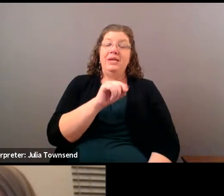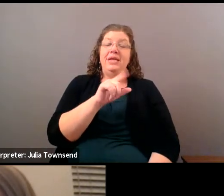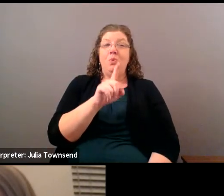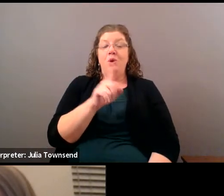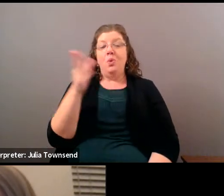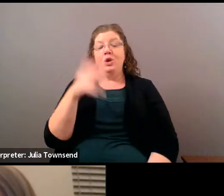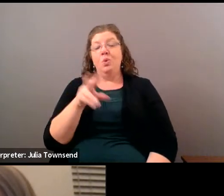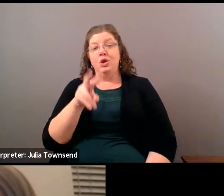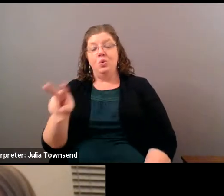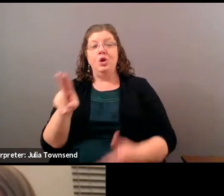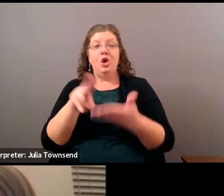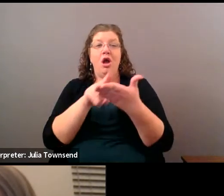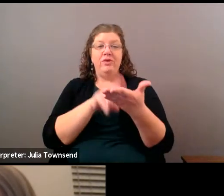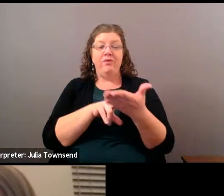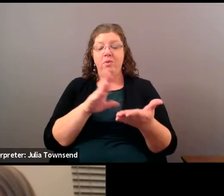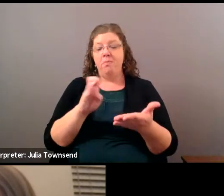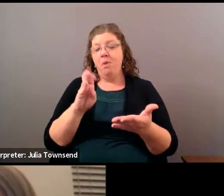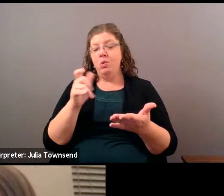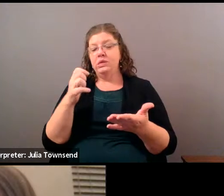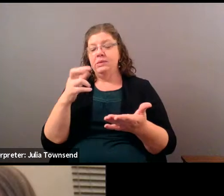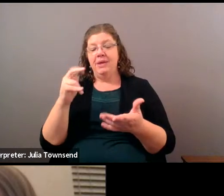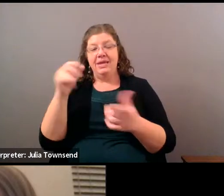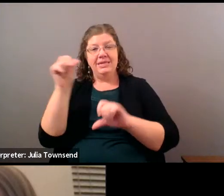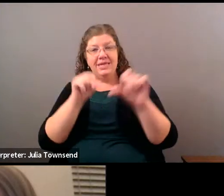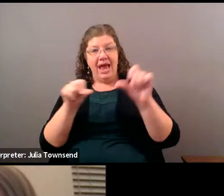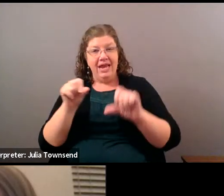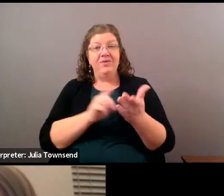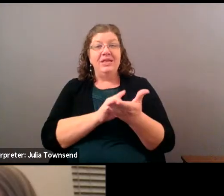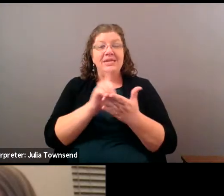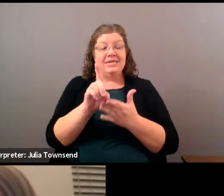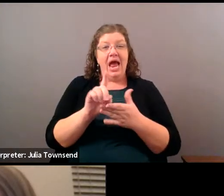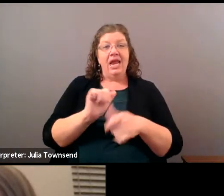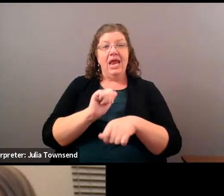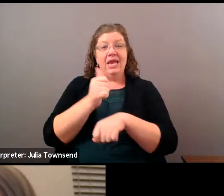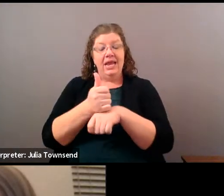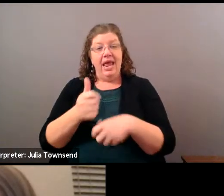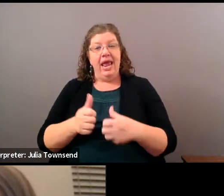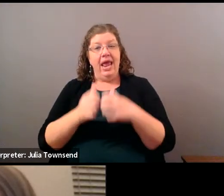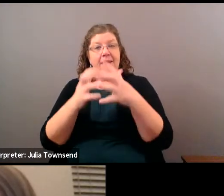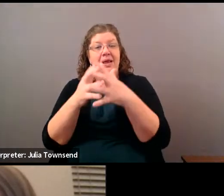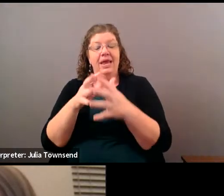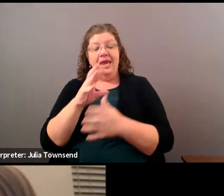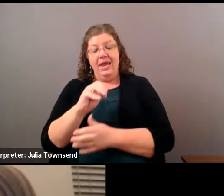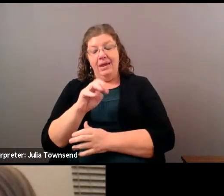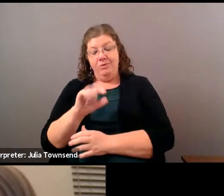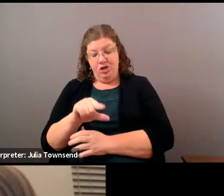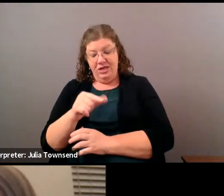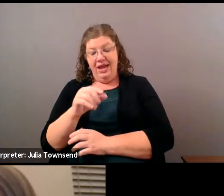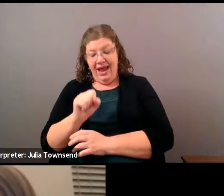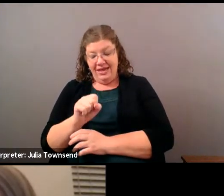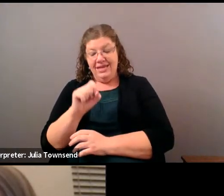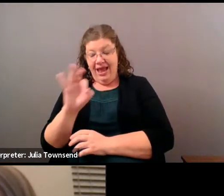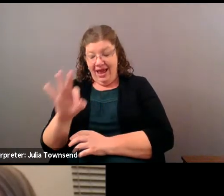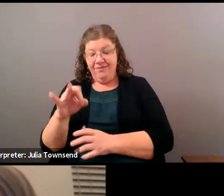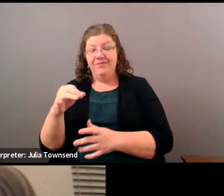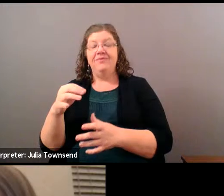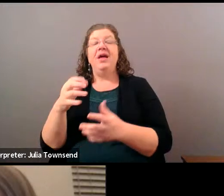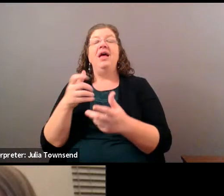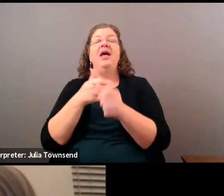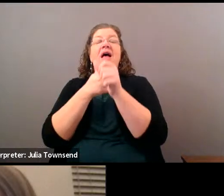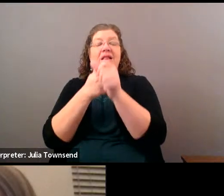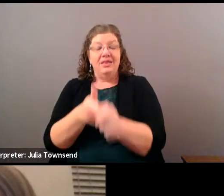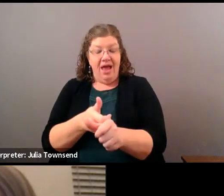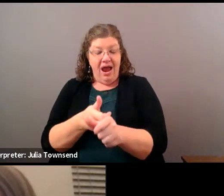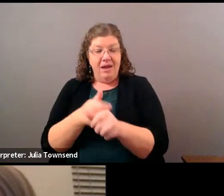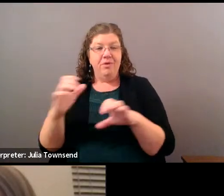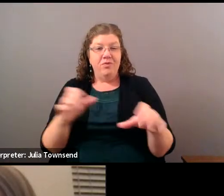with Bozeman Science for the design and implementation of NGSS aligned performance tasks and